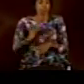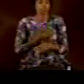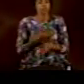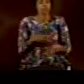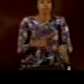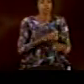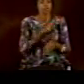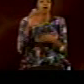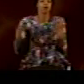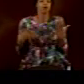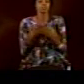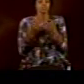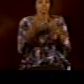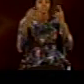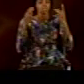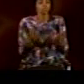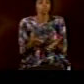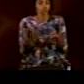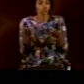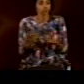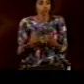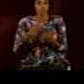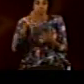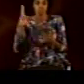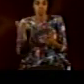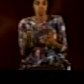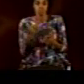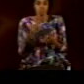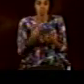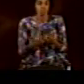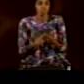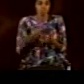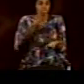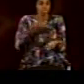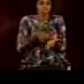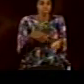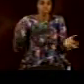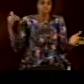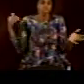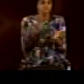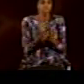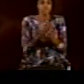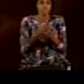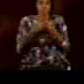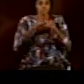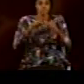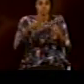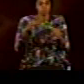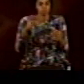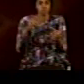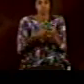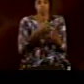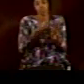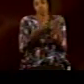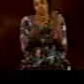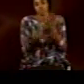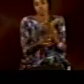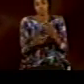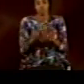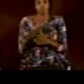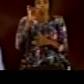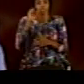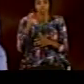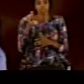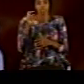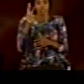have hatched to stand against the continuation of this global crusade. Isaiah chapter 43 and